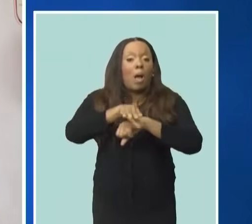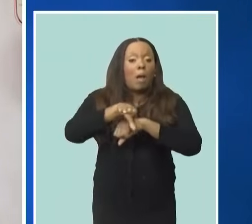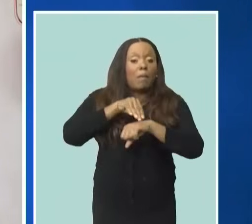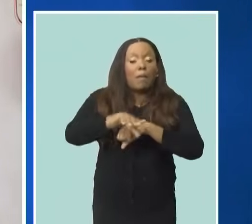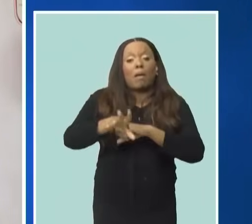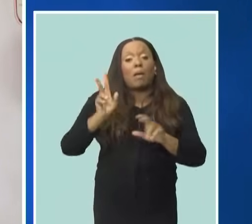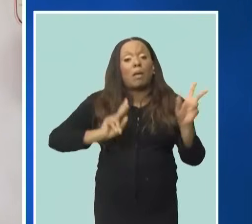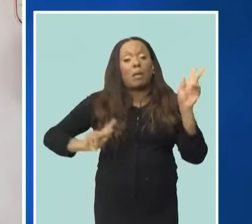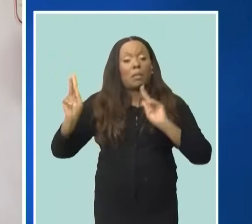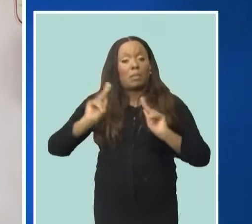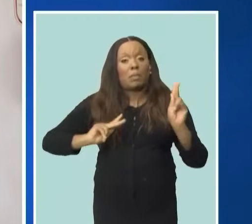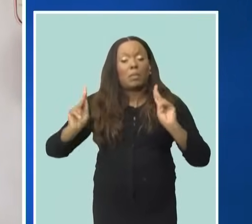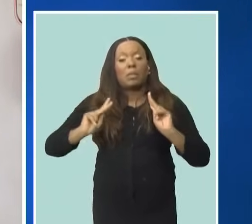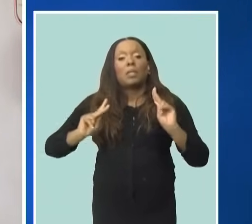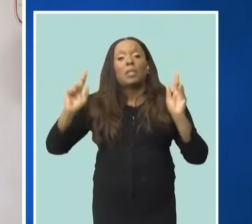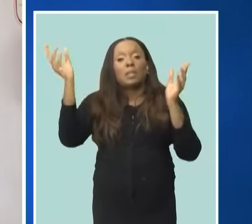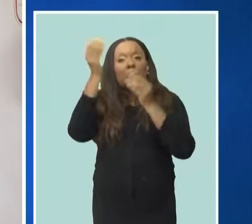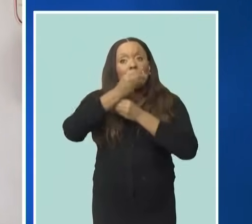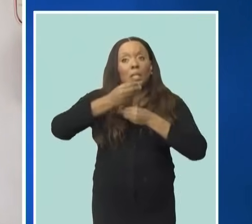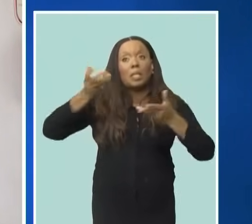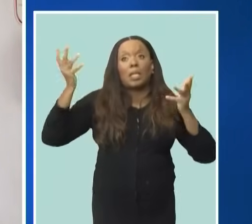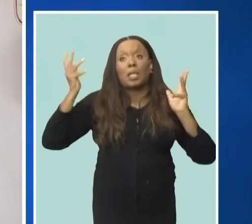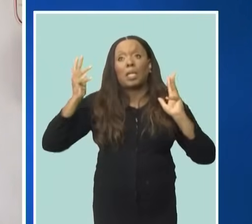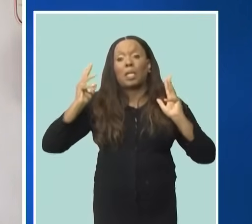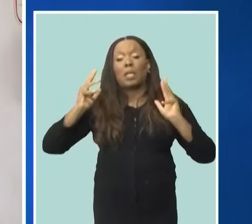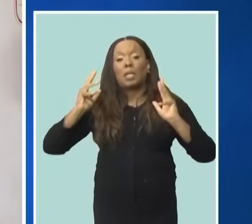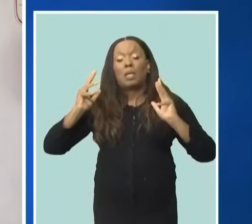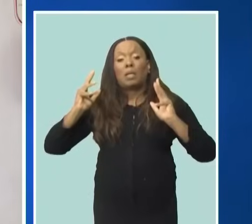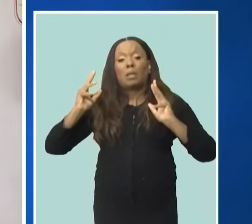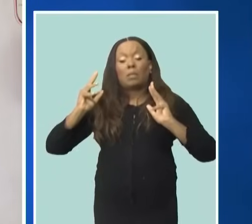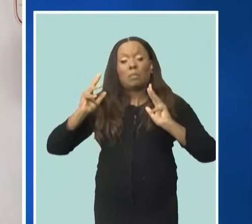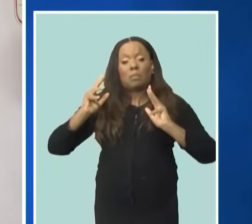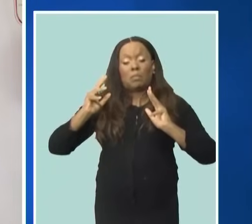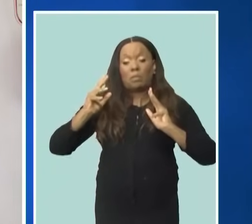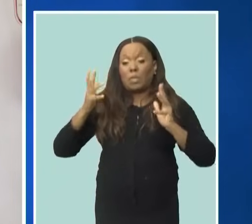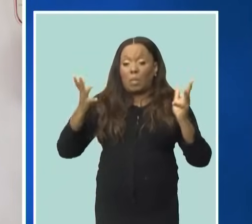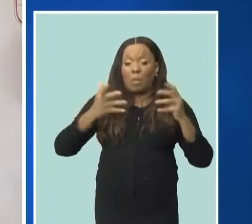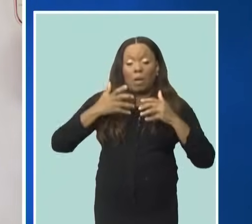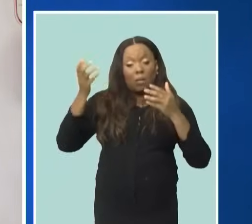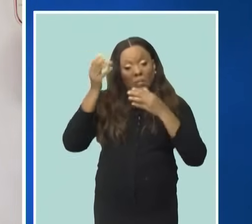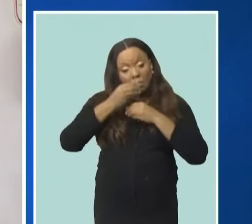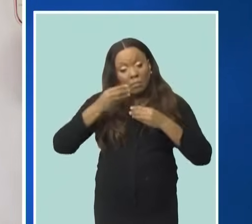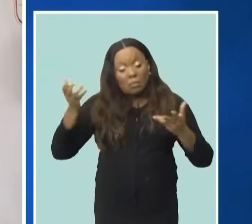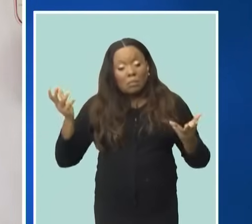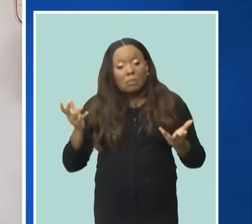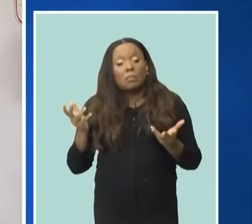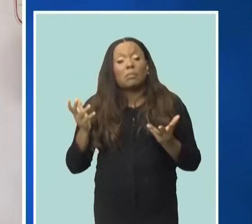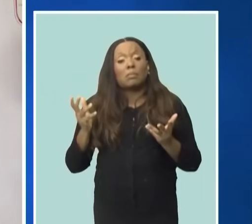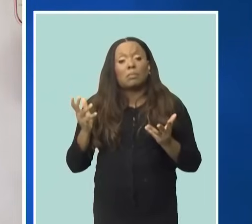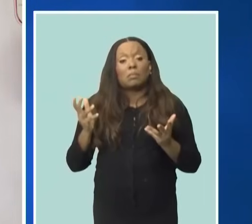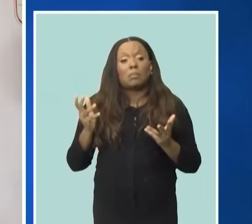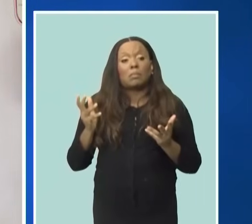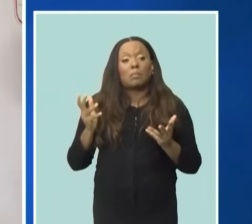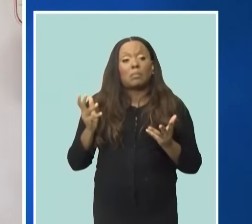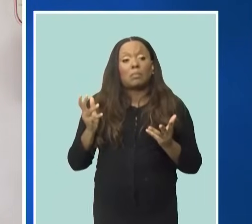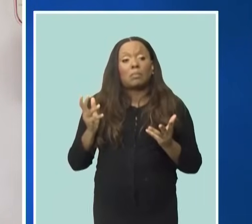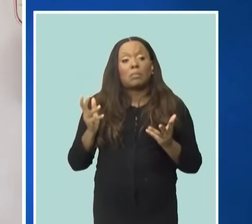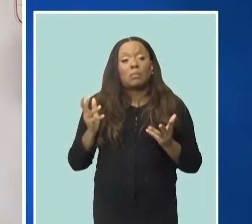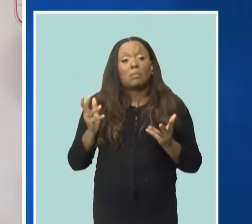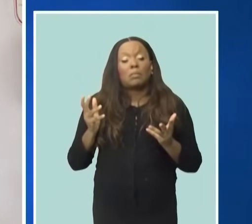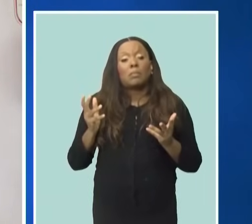public and letting the public know. Just in industrial relations, there are ways and areas